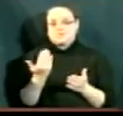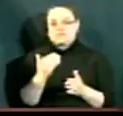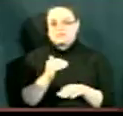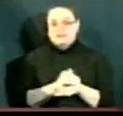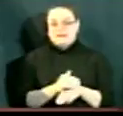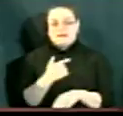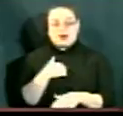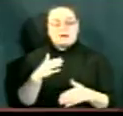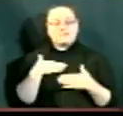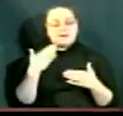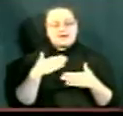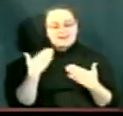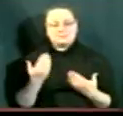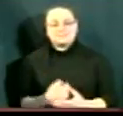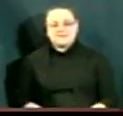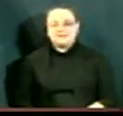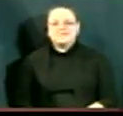glad.